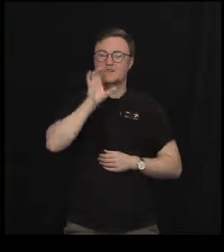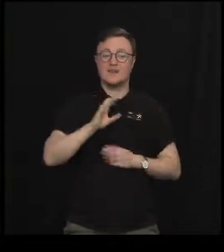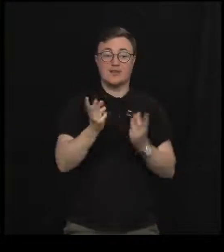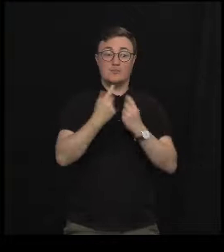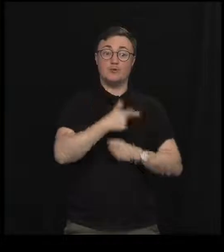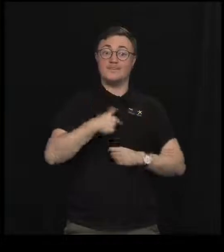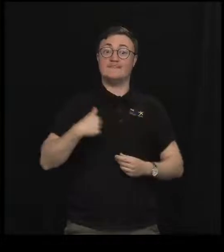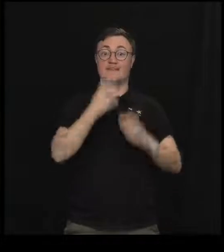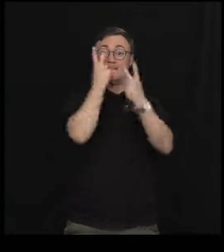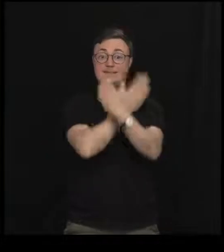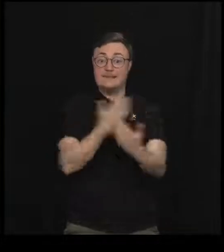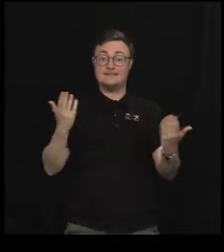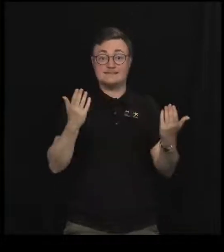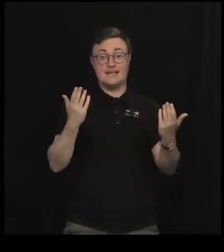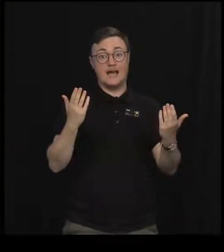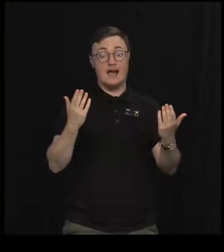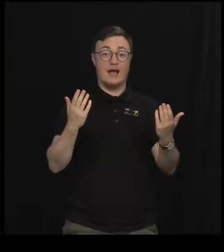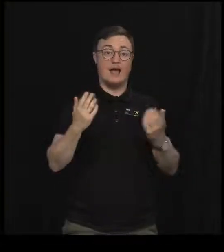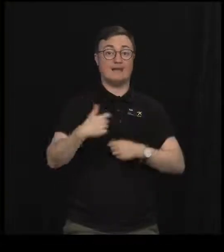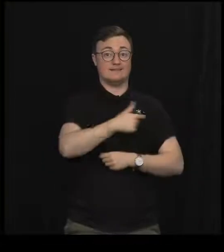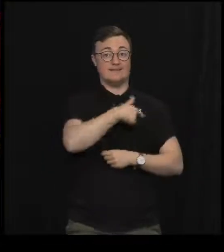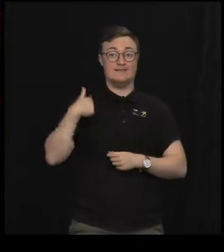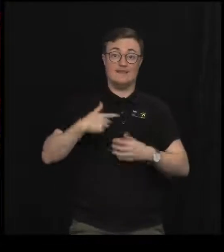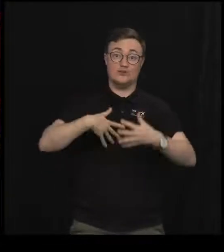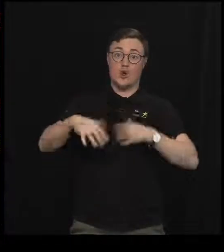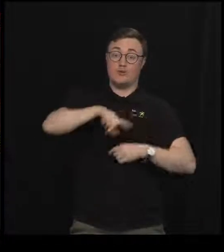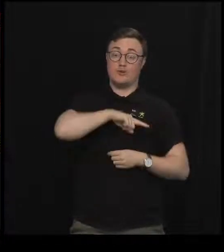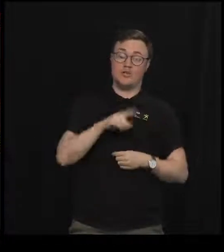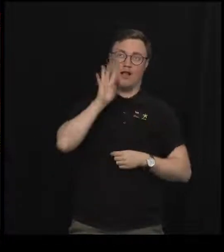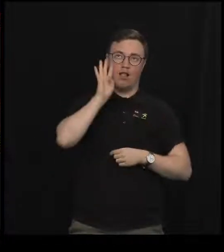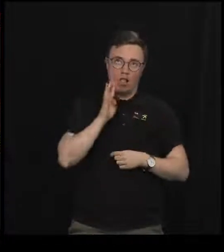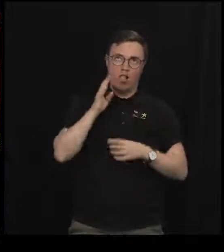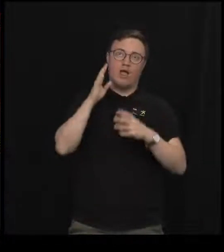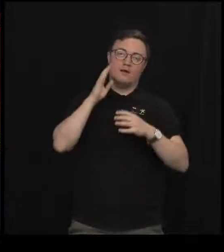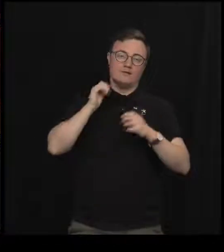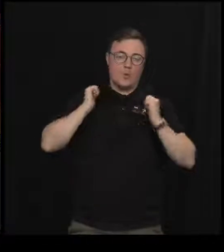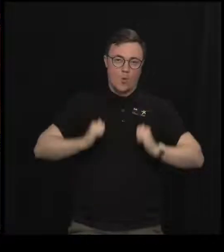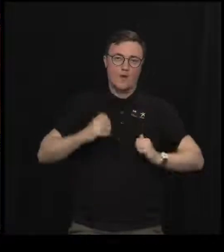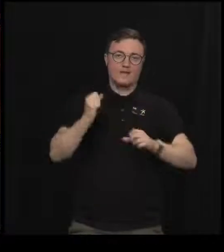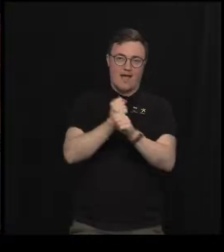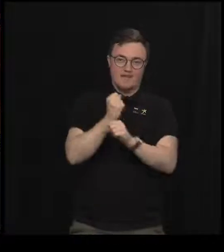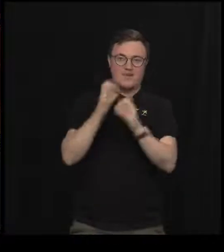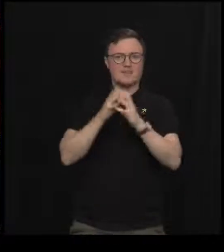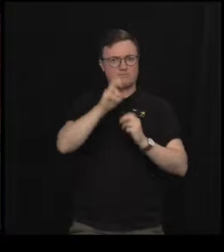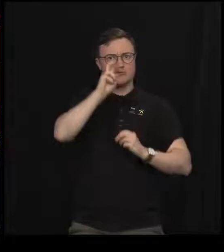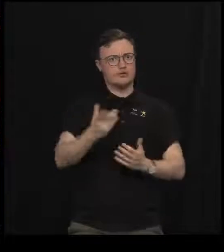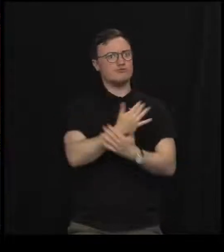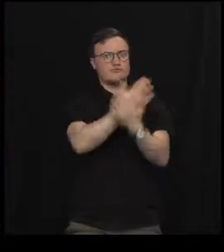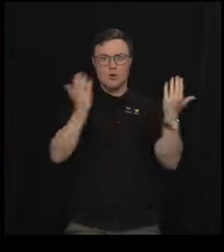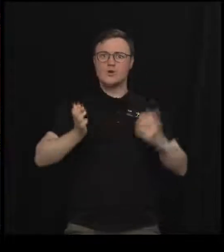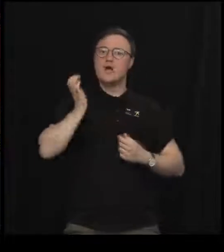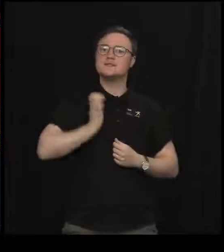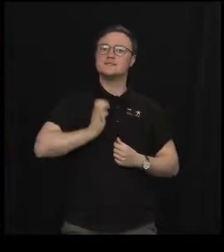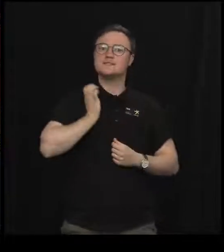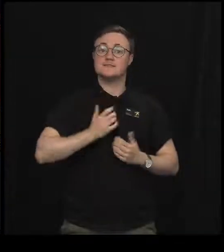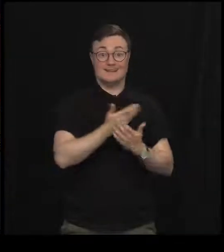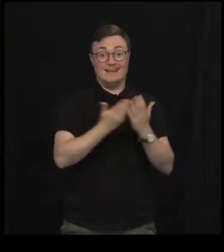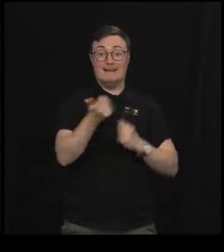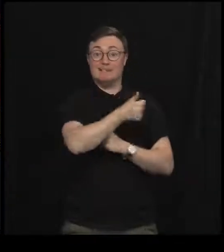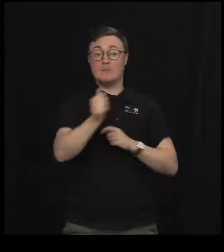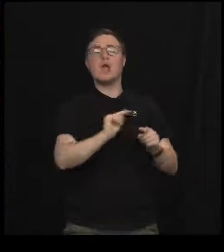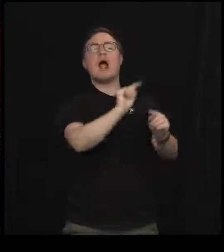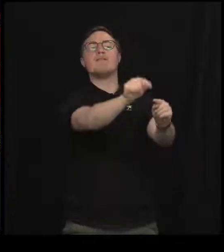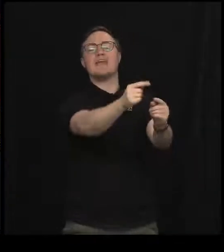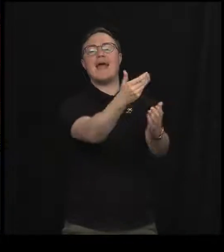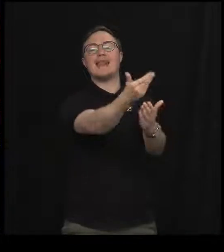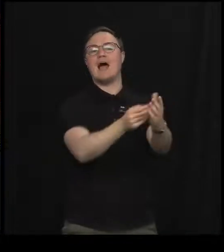that many of us sometimes feel we are doing is a huge value to humanity, and not only in the country over there, but